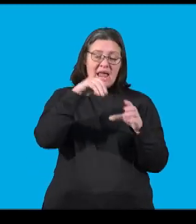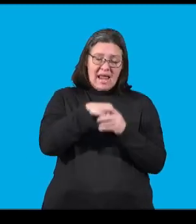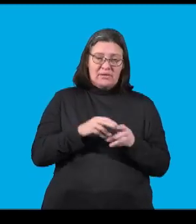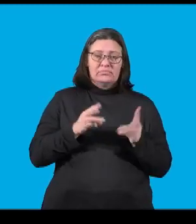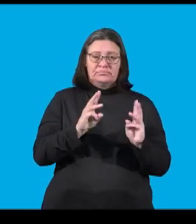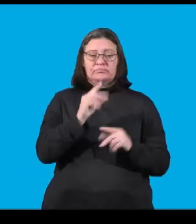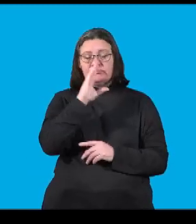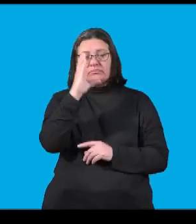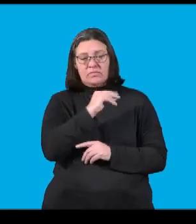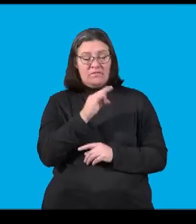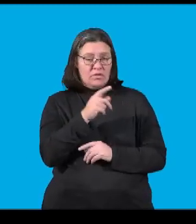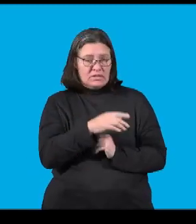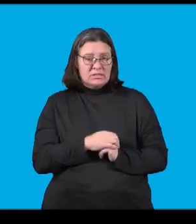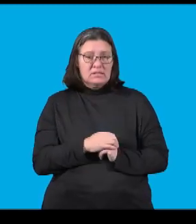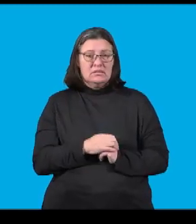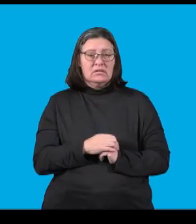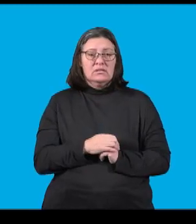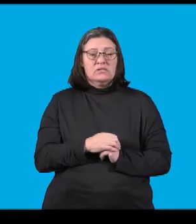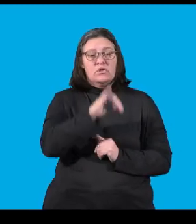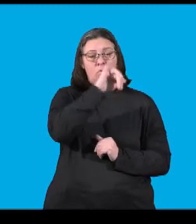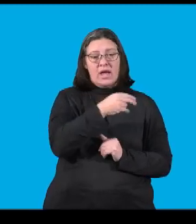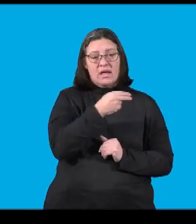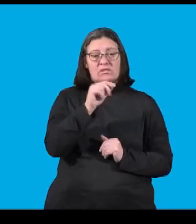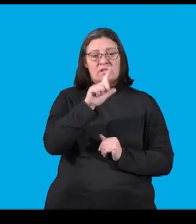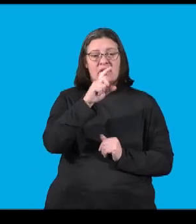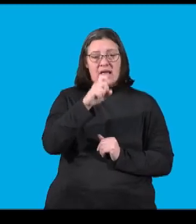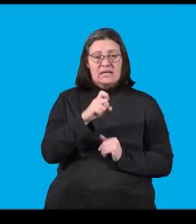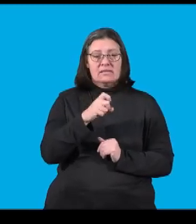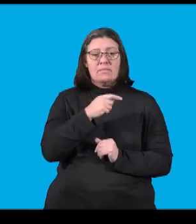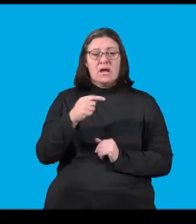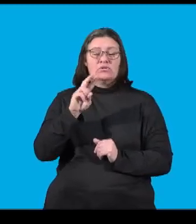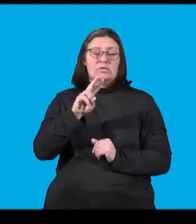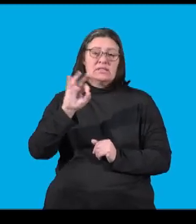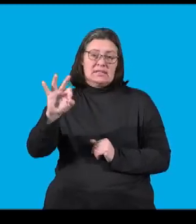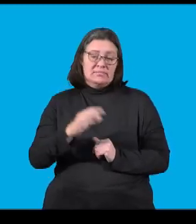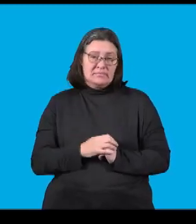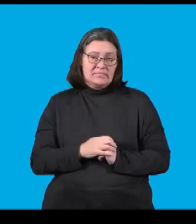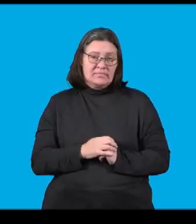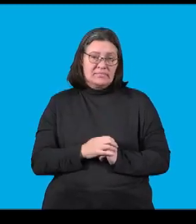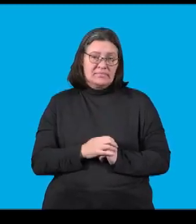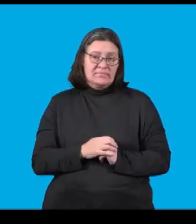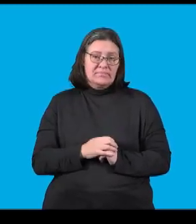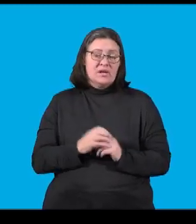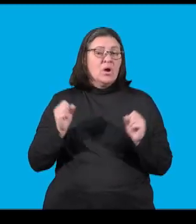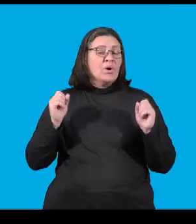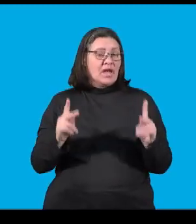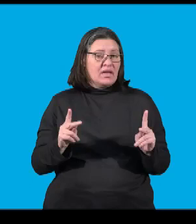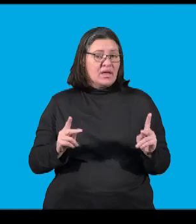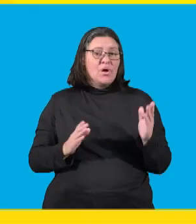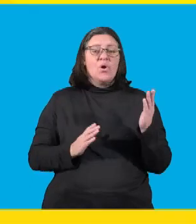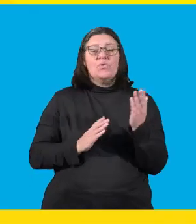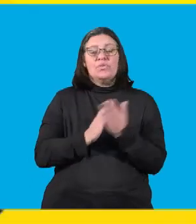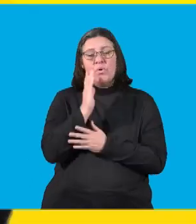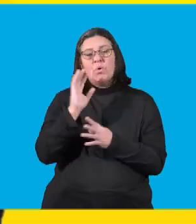always answer and give it in the form they asked for. My equation is y is equal to 7x minus 23. All right,